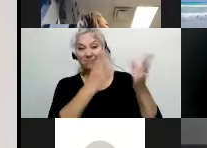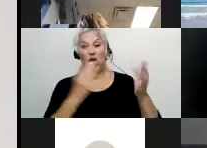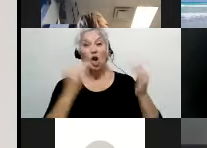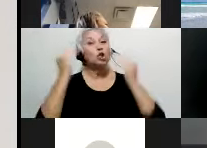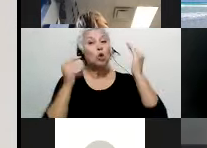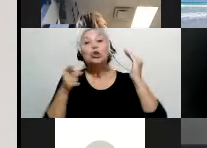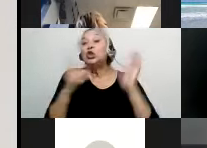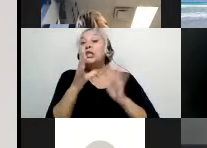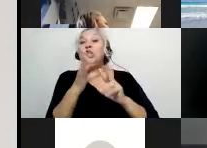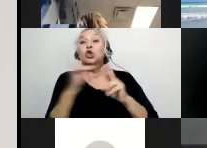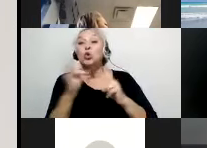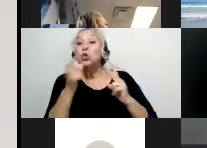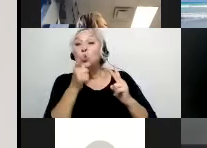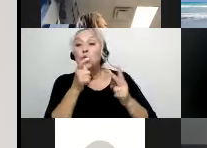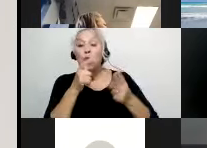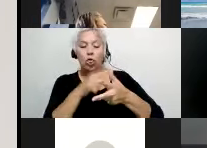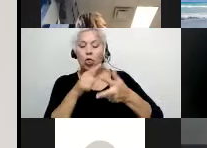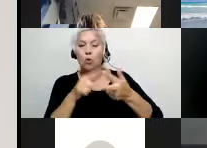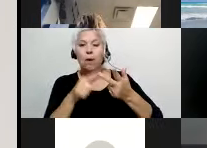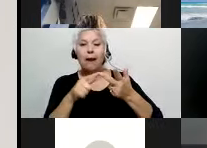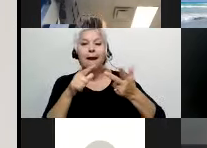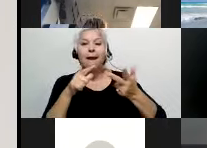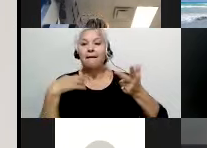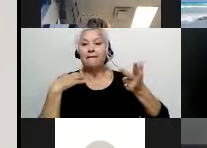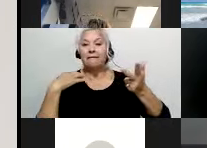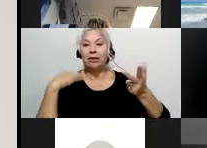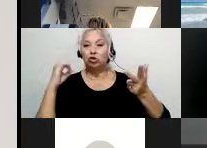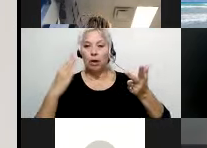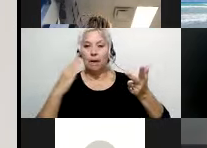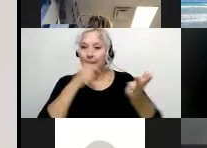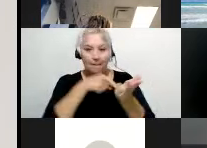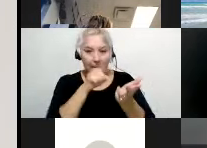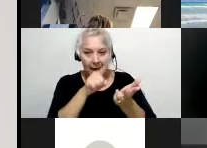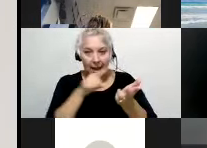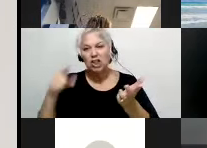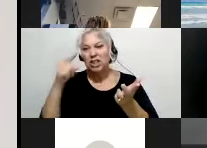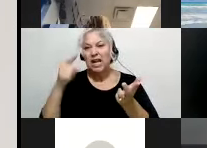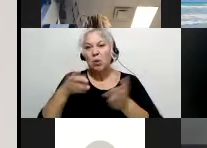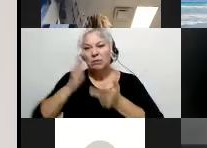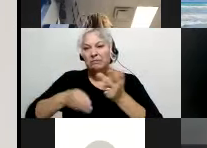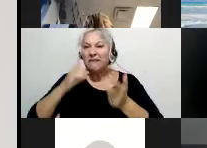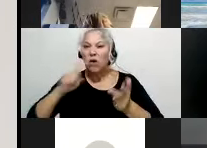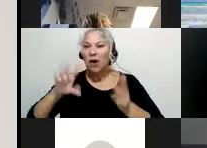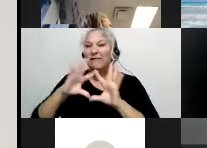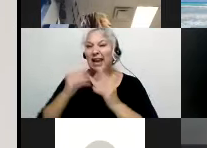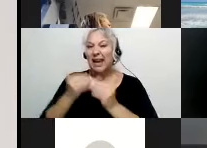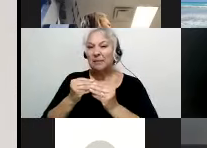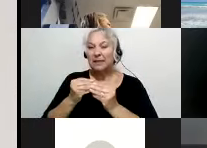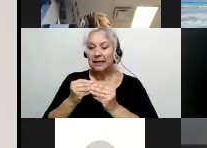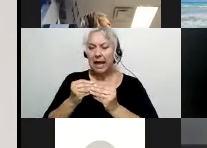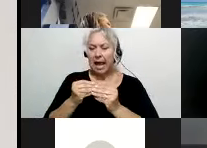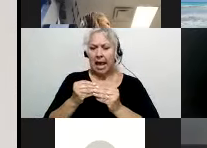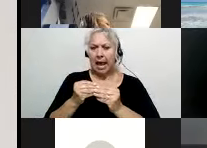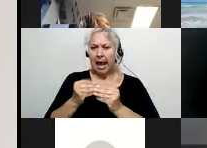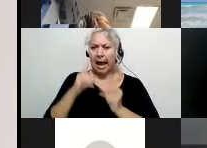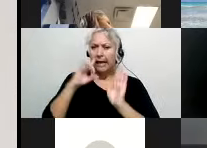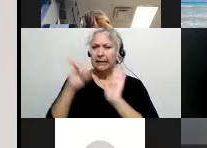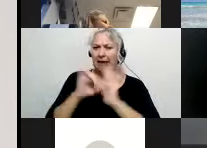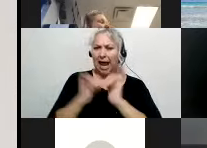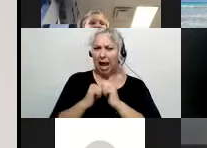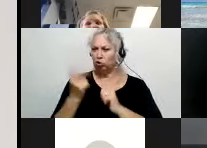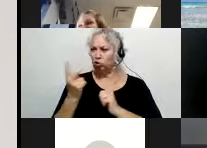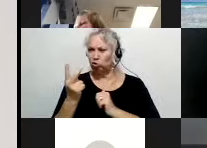choice 3 unpaid jobs that she can complete for family members, and identify how 2 or more skills learned by